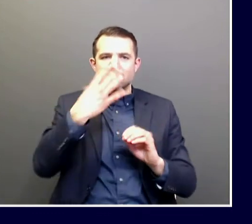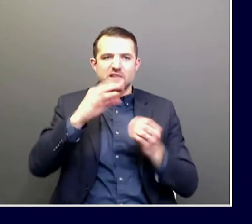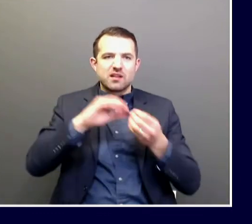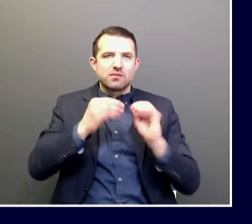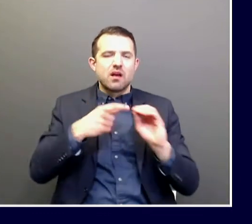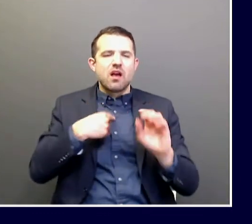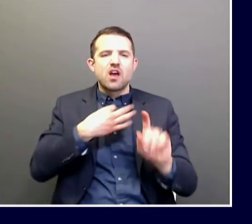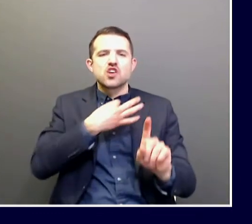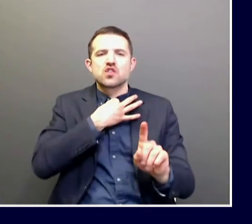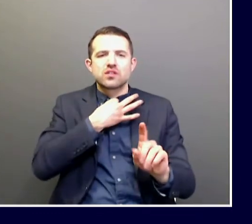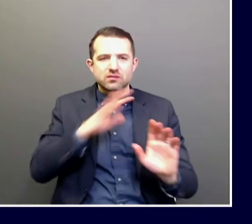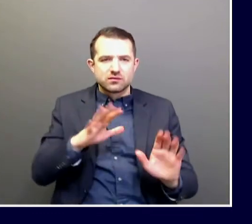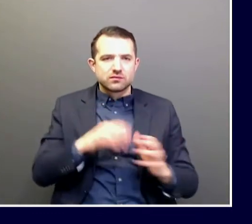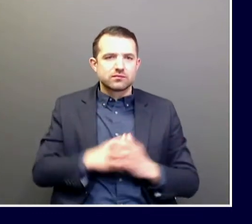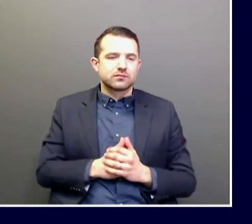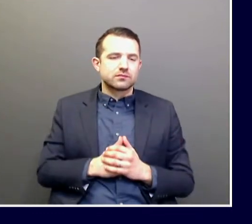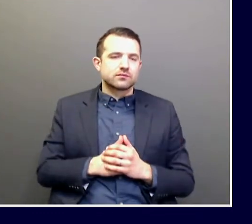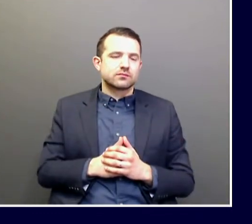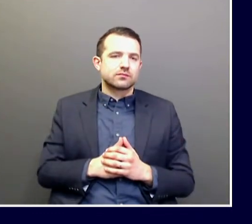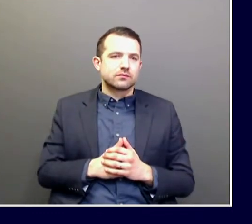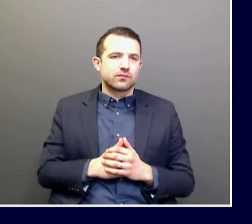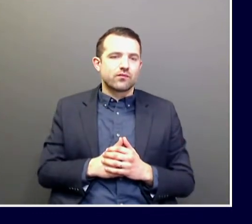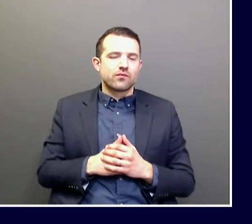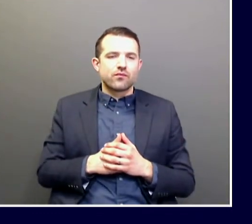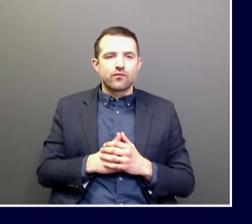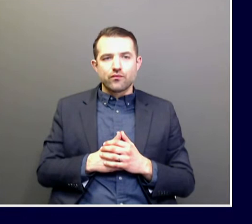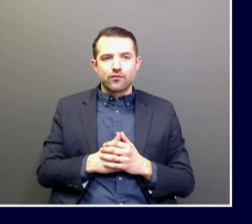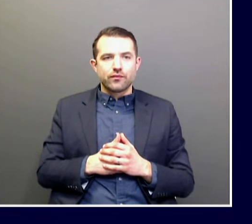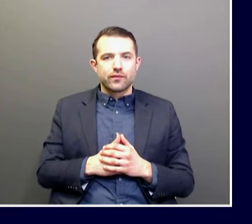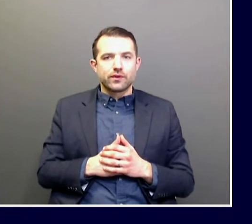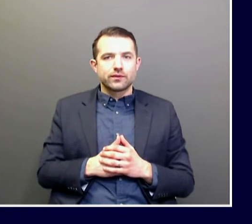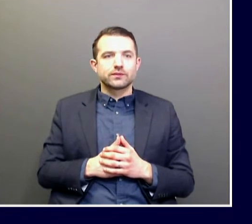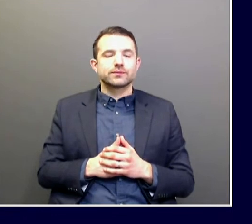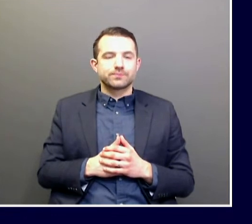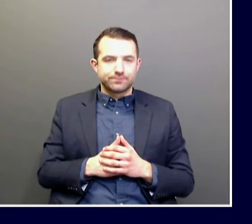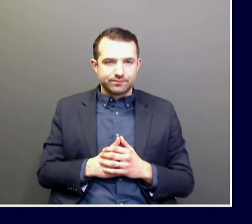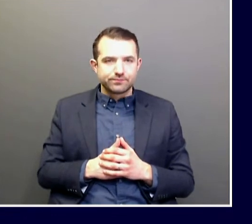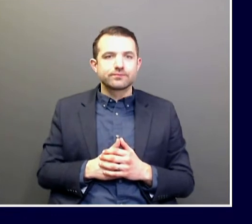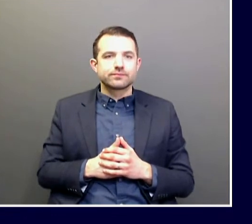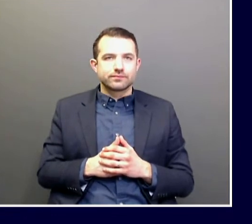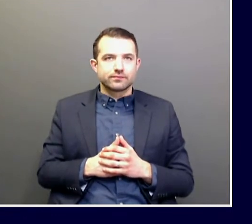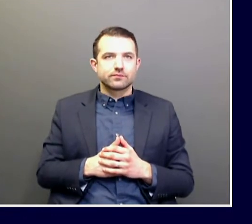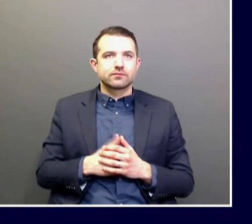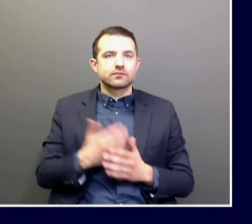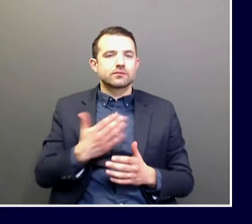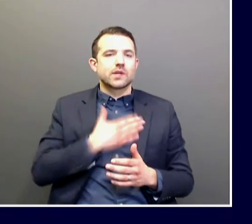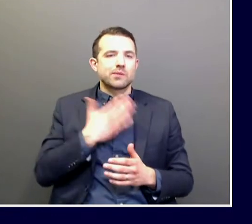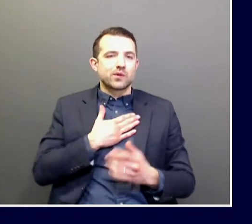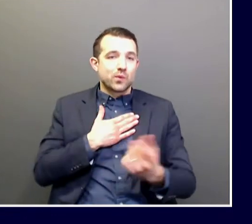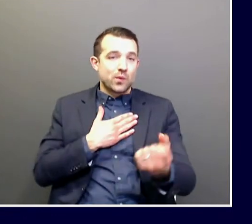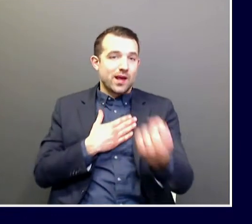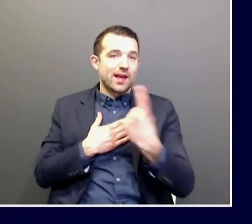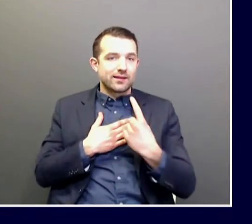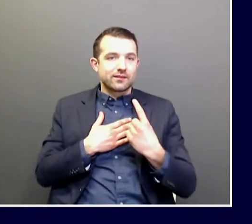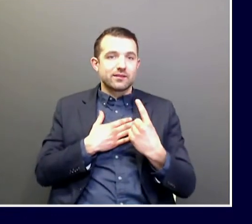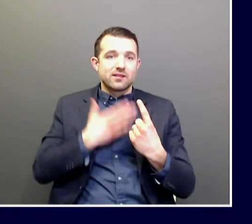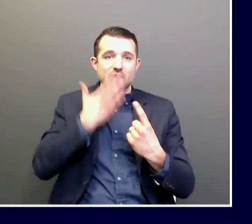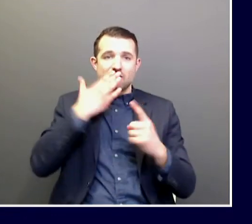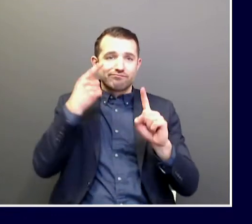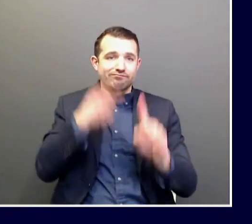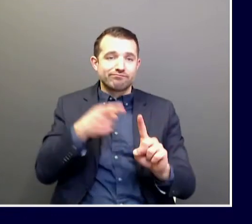the illness is, if that makes any sense. It does, Chris, and I'm glad it's a good point to raise. One